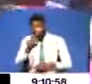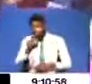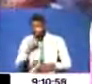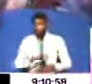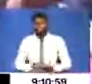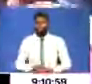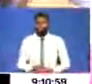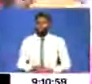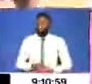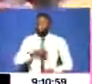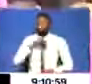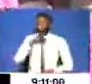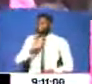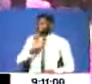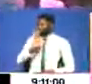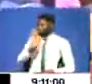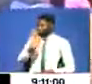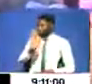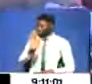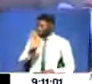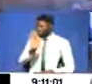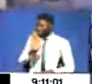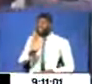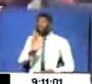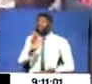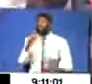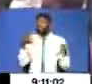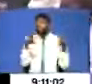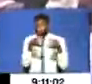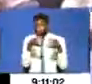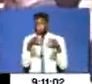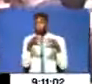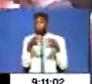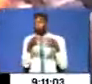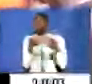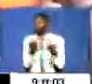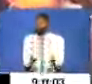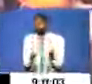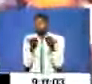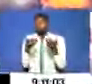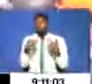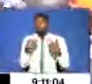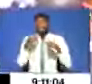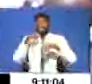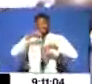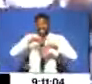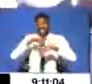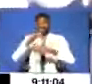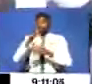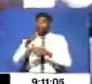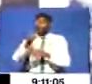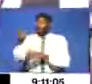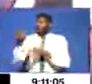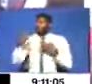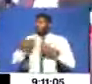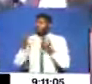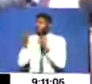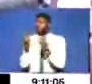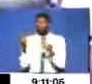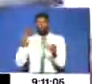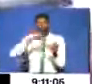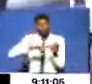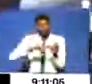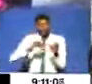Raila's bid also received a major boost after he received a host of defectors to Azimio la Umoja movement, among them lawyer